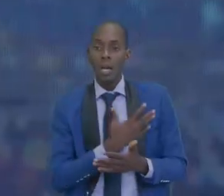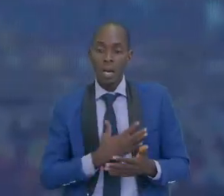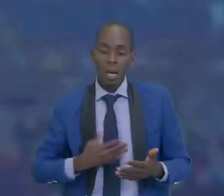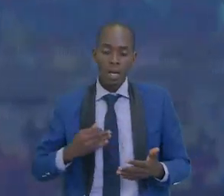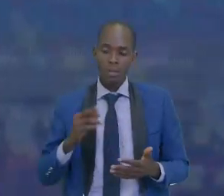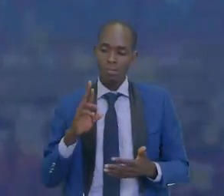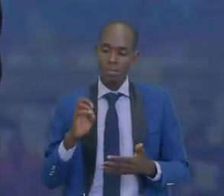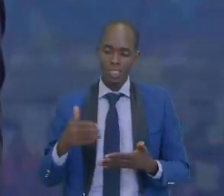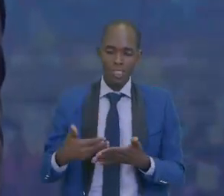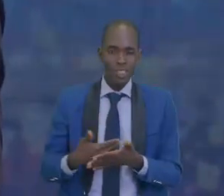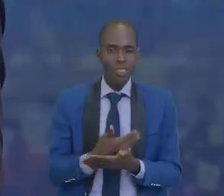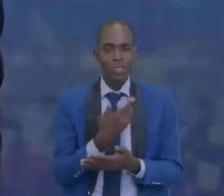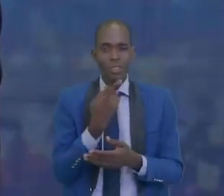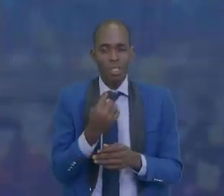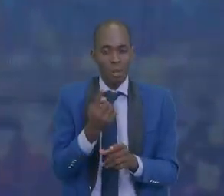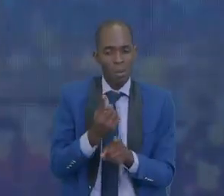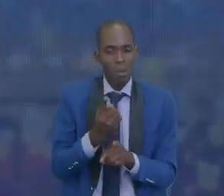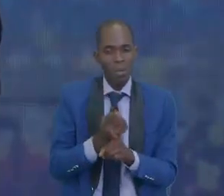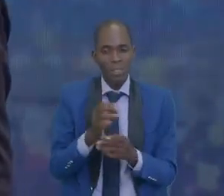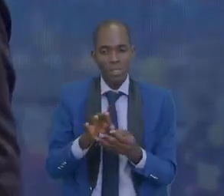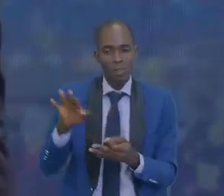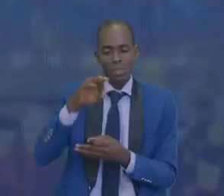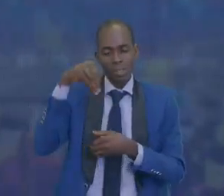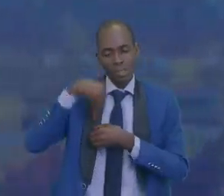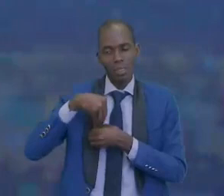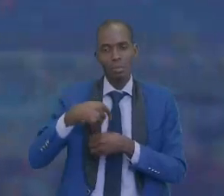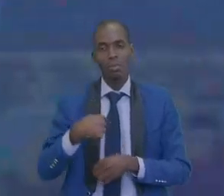a right spirit within me.